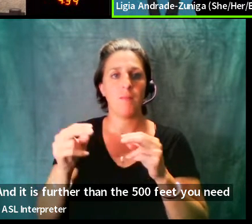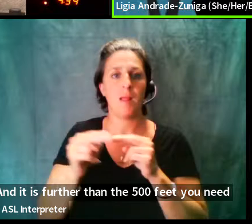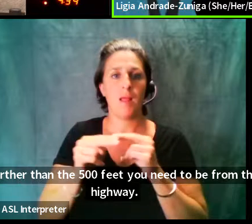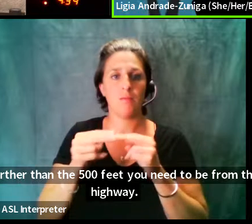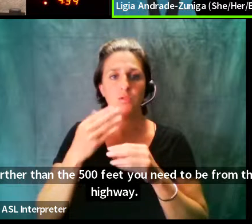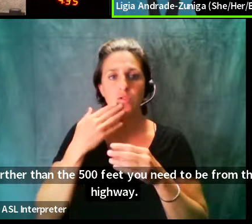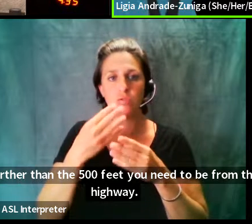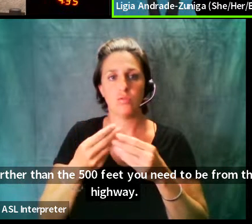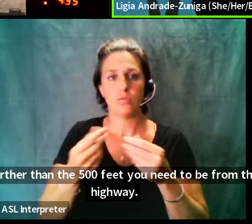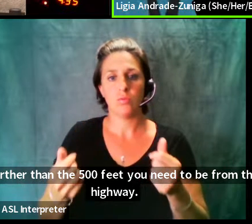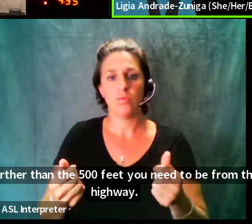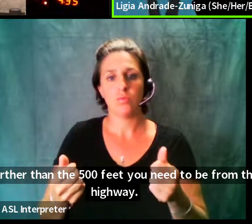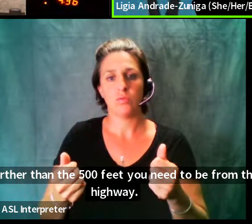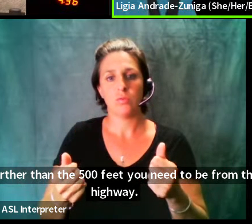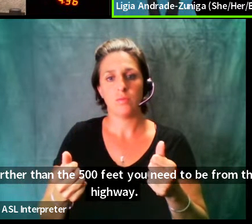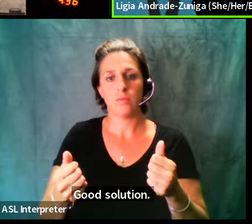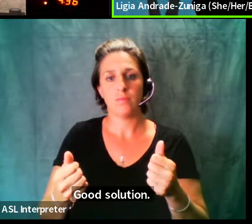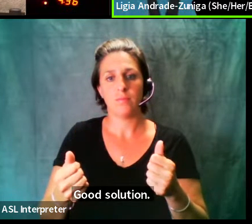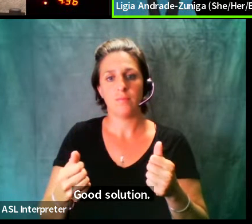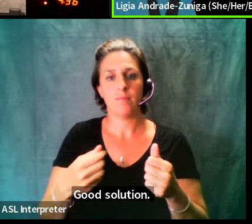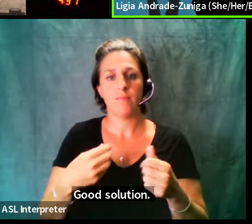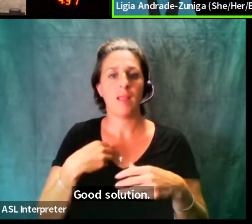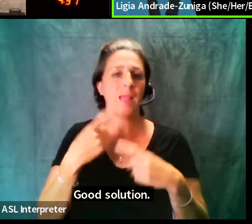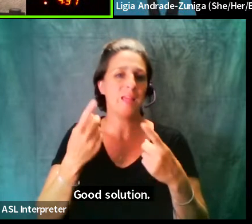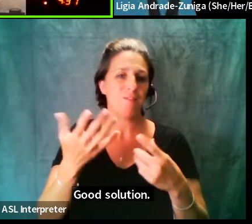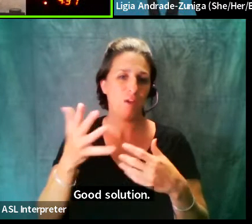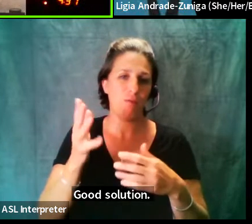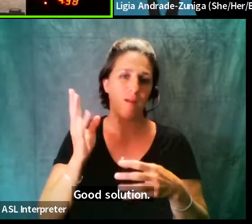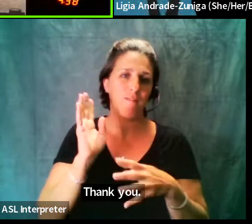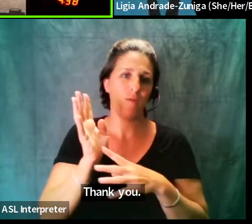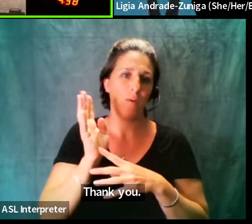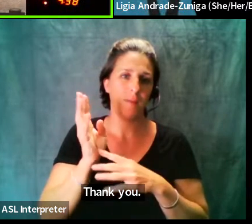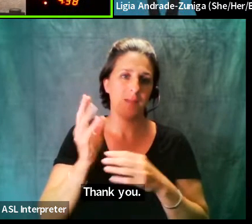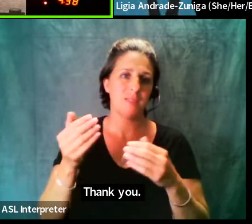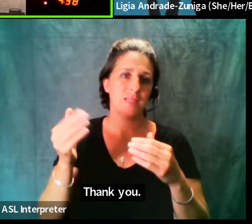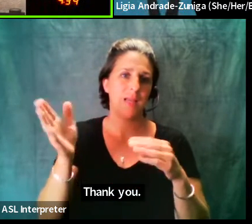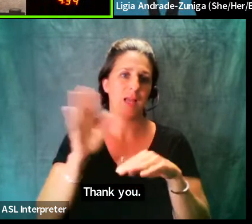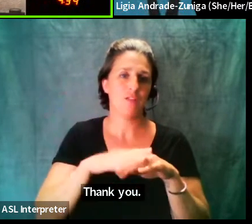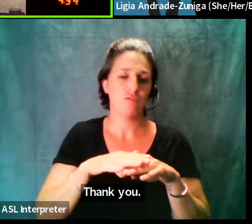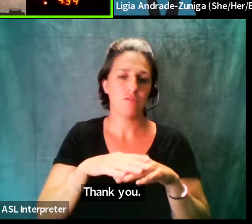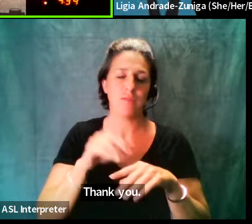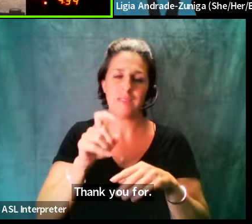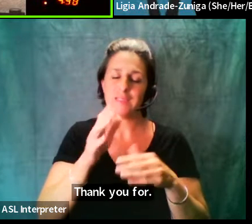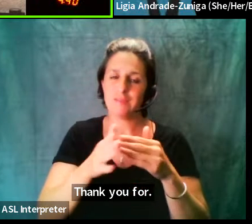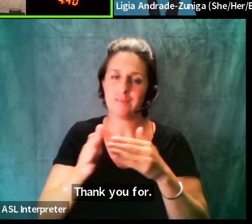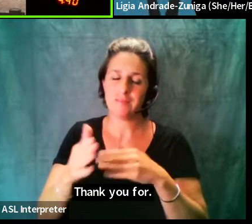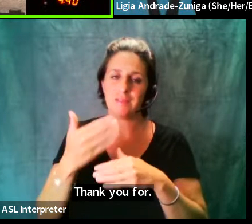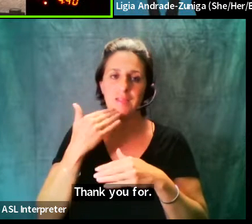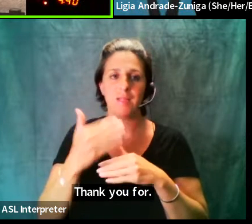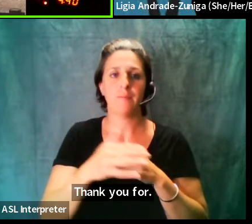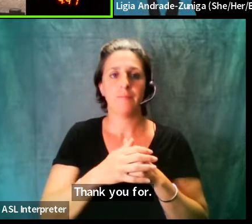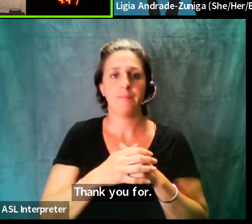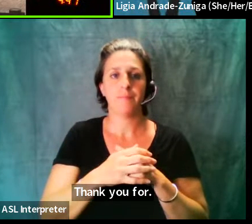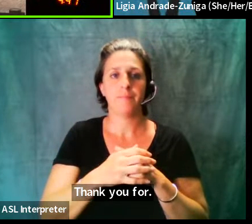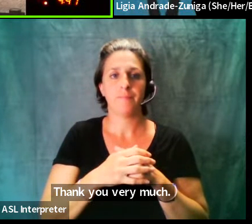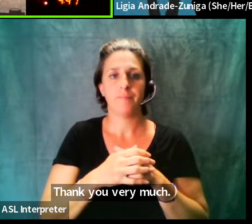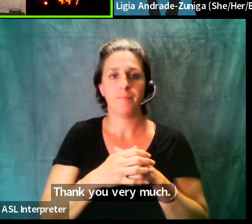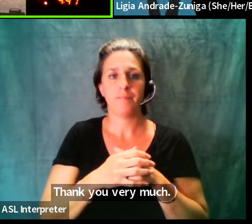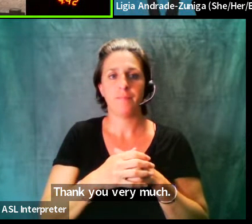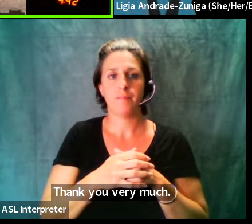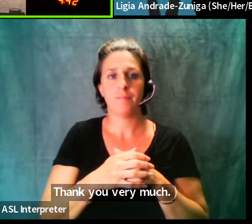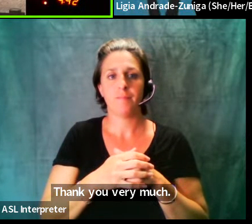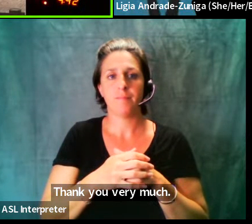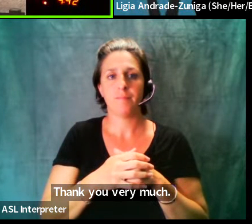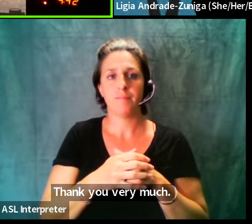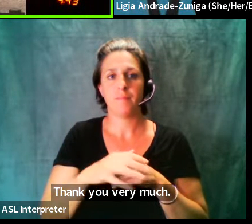solution. I've given you about 4 extra minutes. Thank you very I need you much. to wrap up. Thank you. And all of us